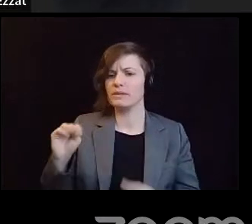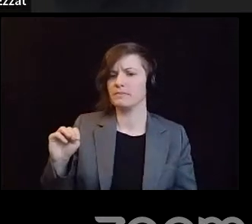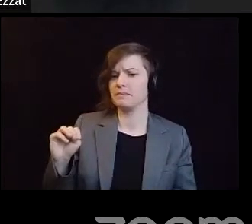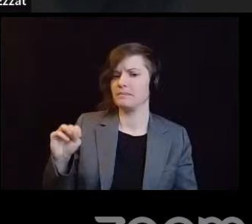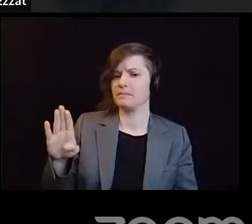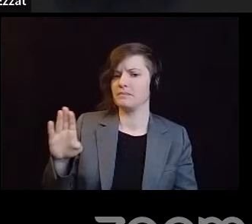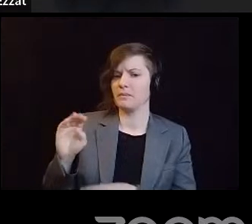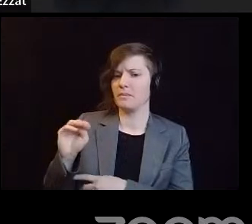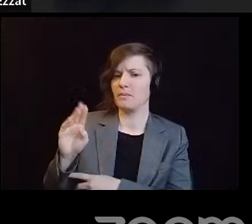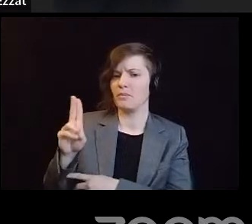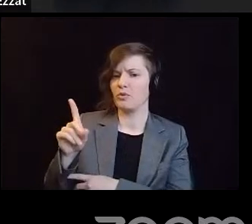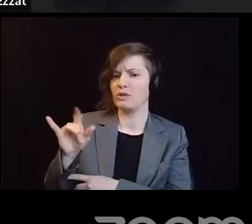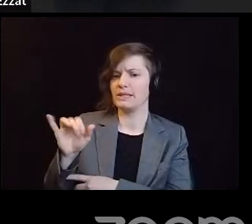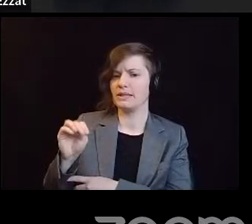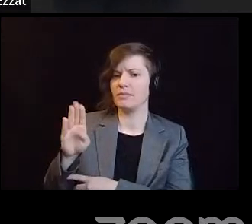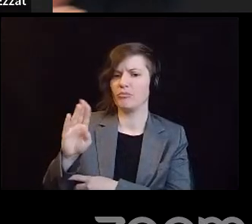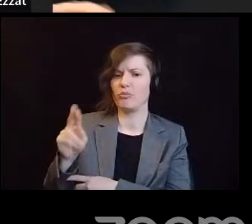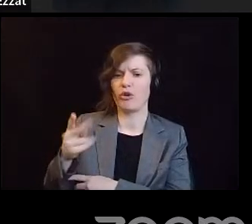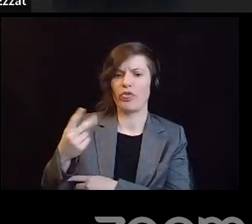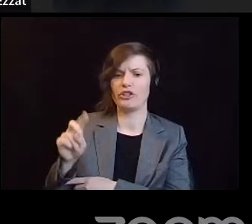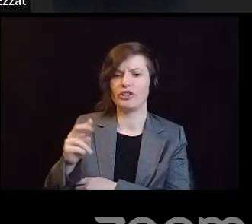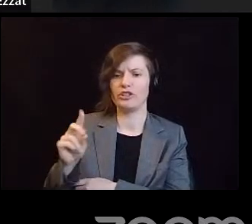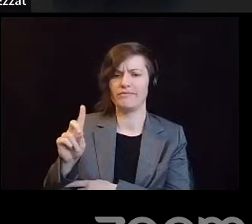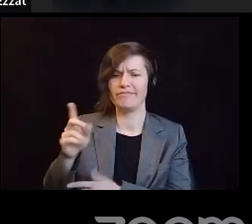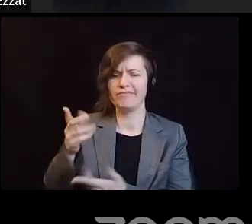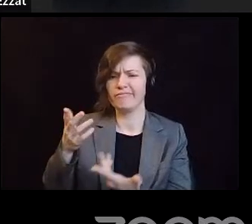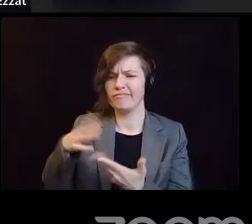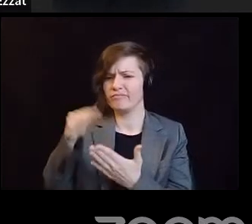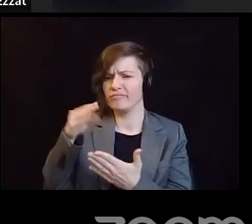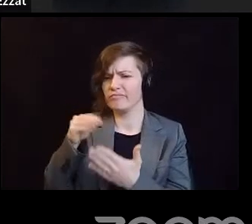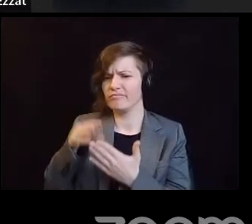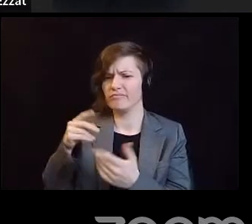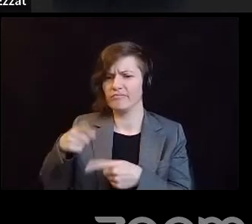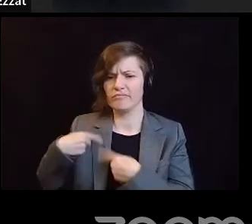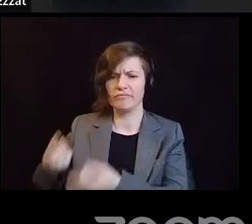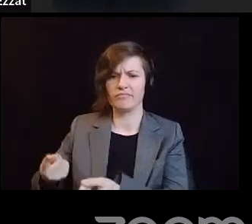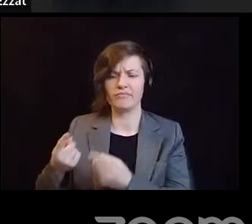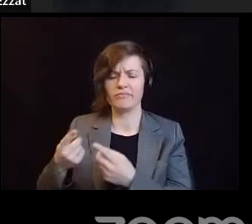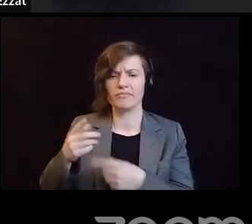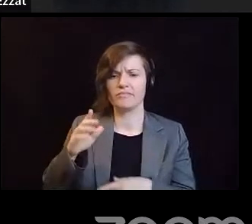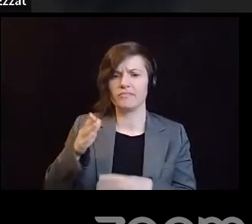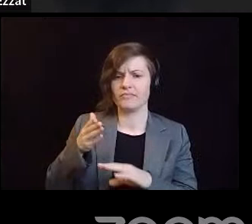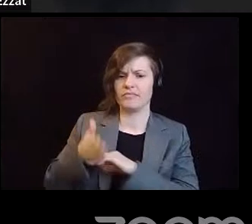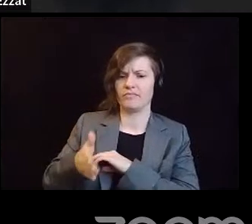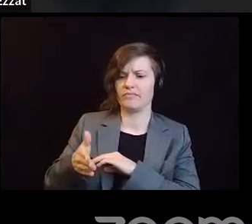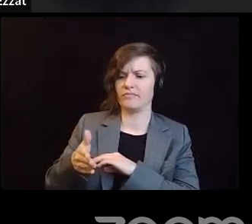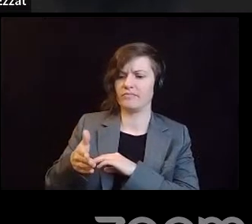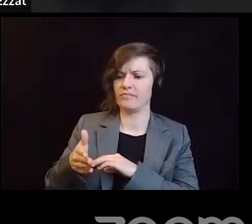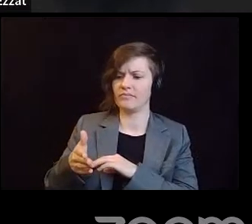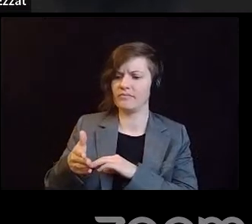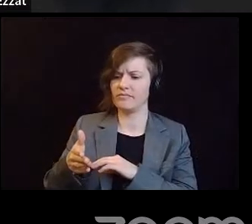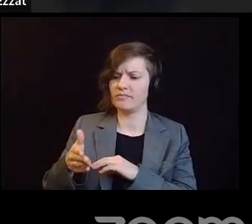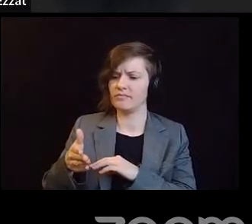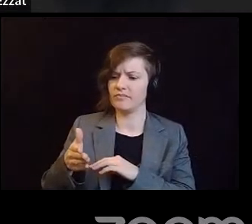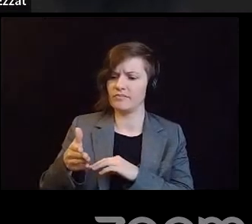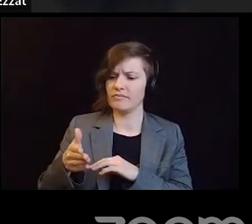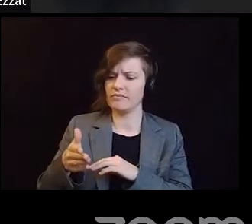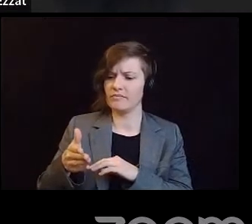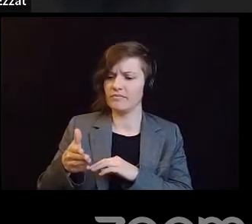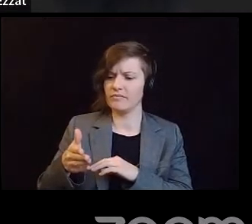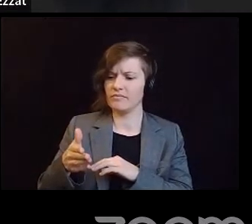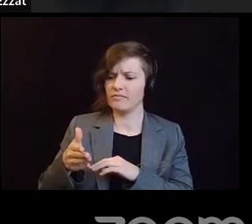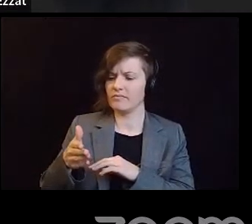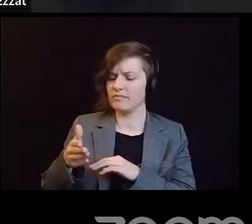its, you know, post-Rabbah exile and, you know, attempt to maintain relevance in the face